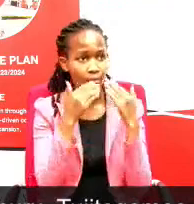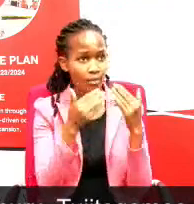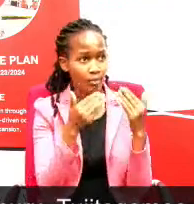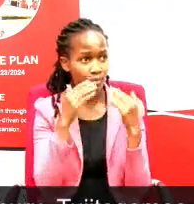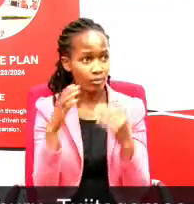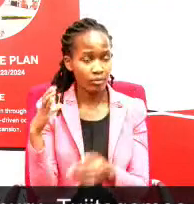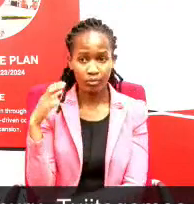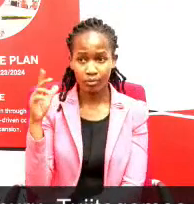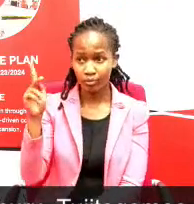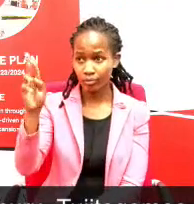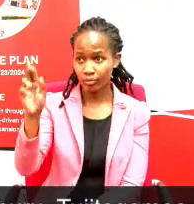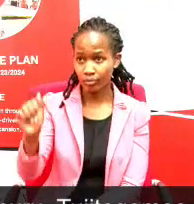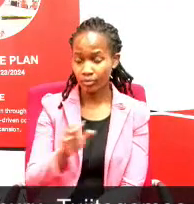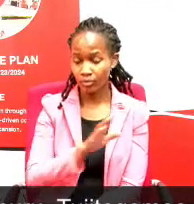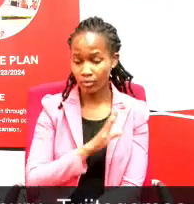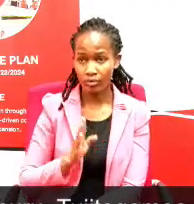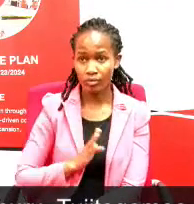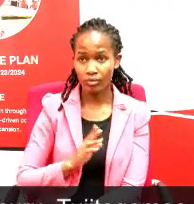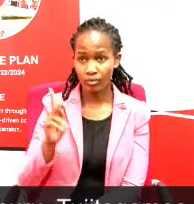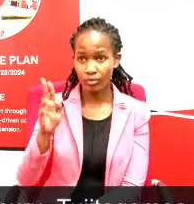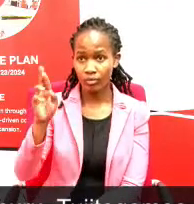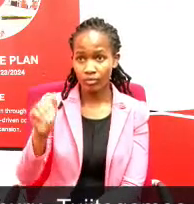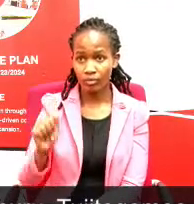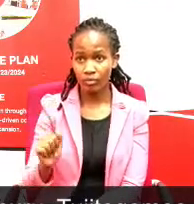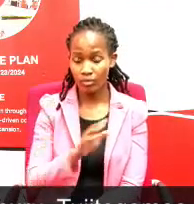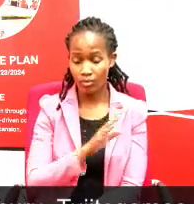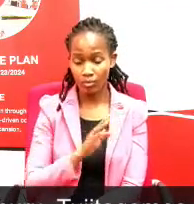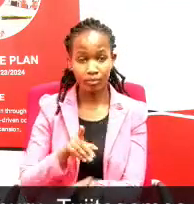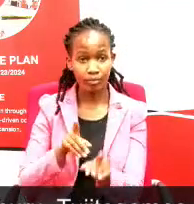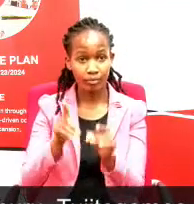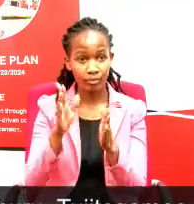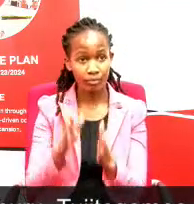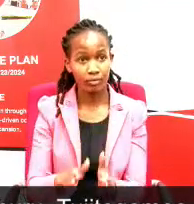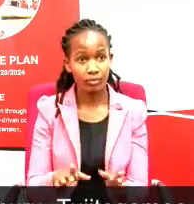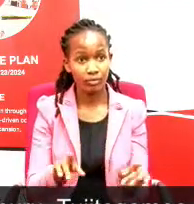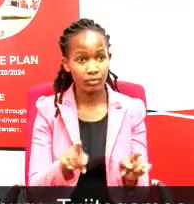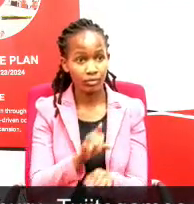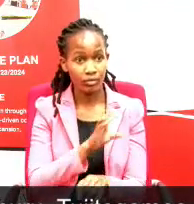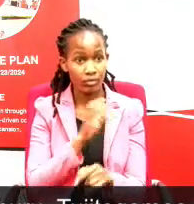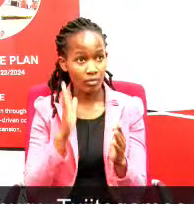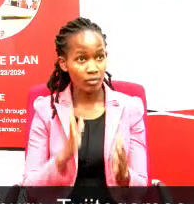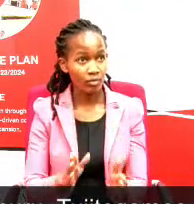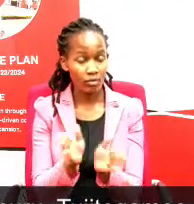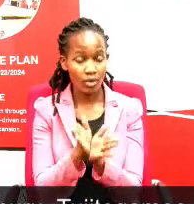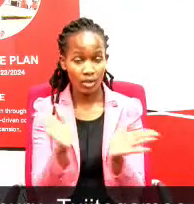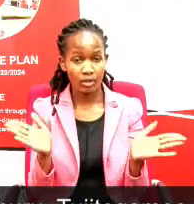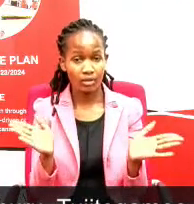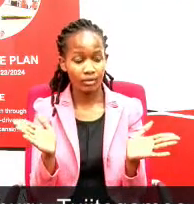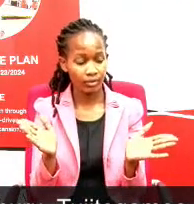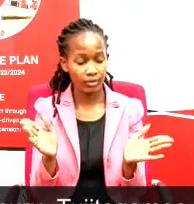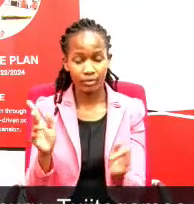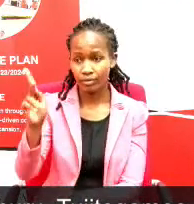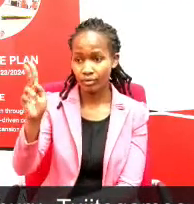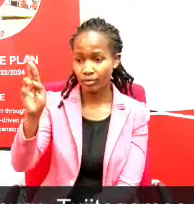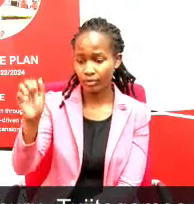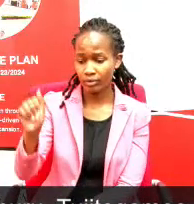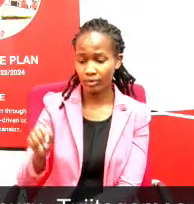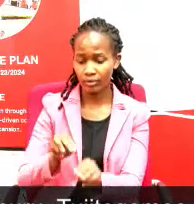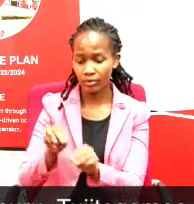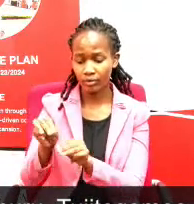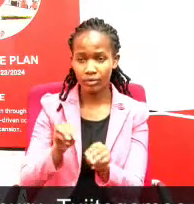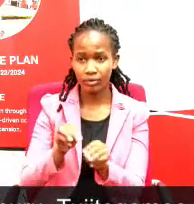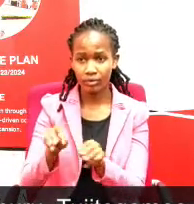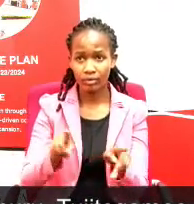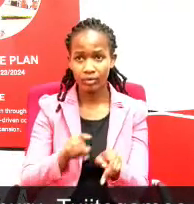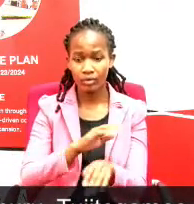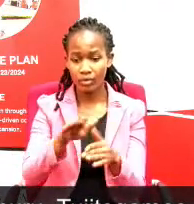chair of the KRA board, the KRA board of directors, the Commissioner General, the KRA management,